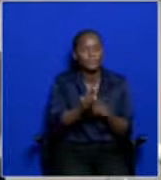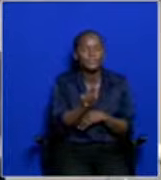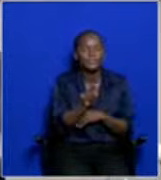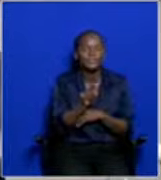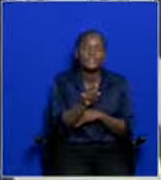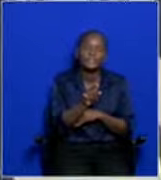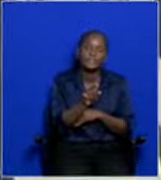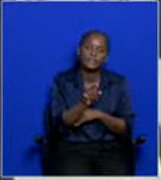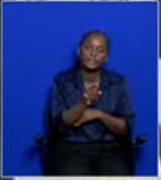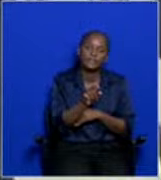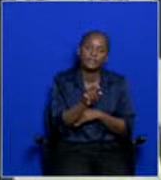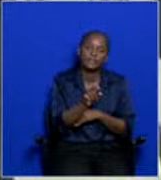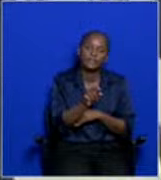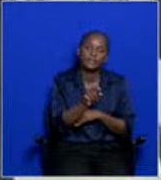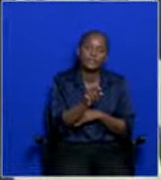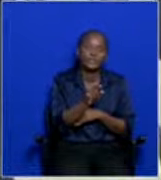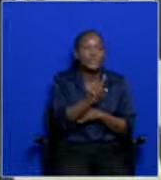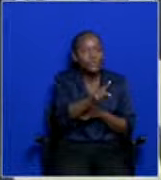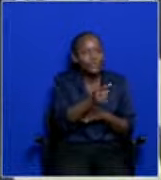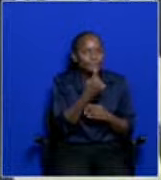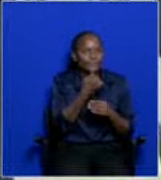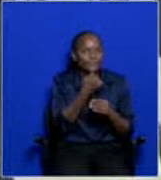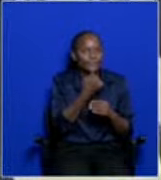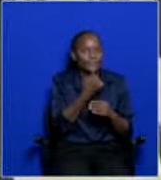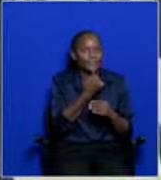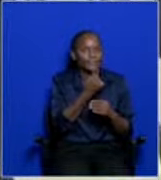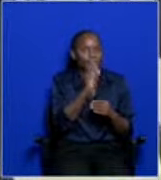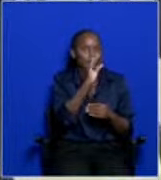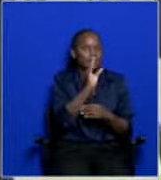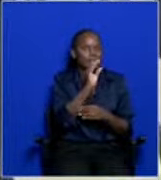North case,